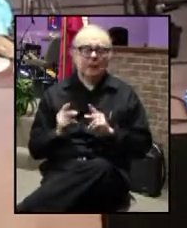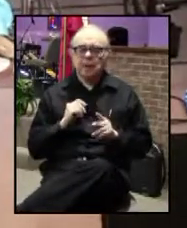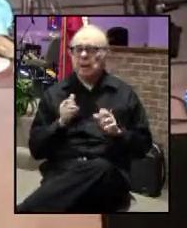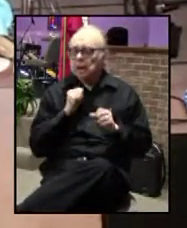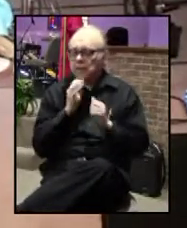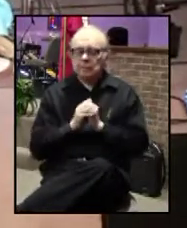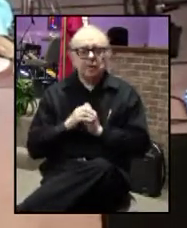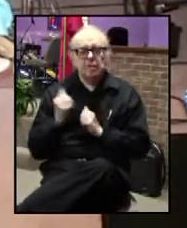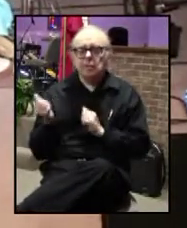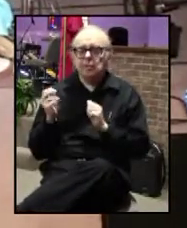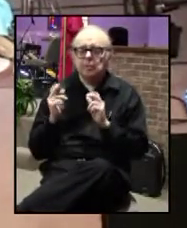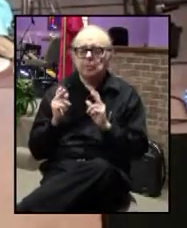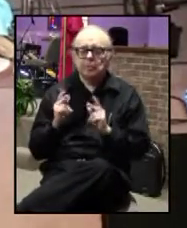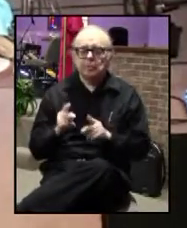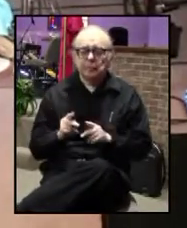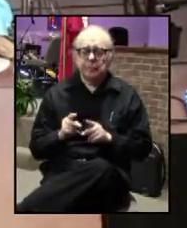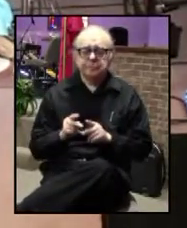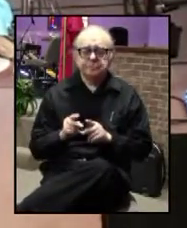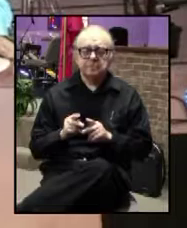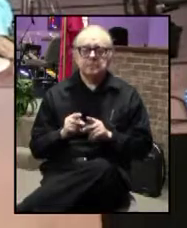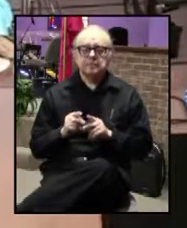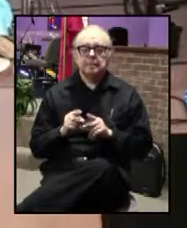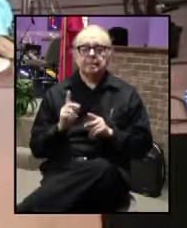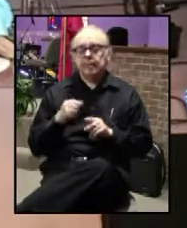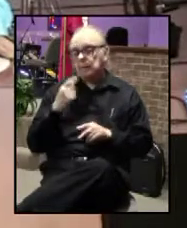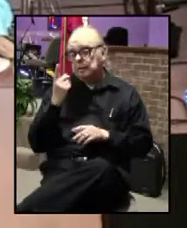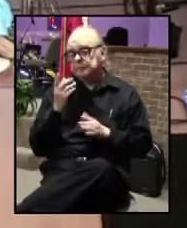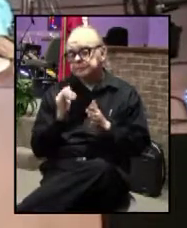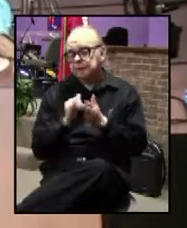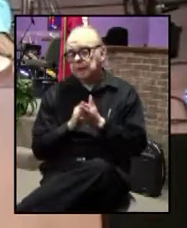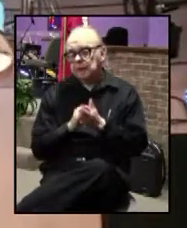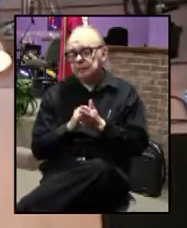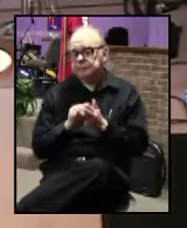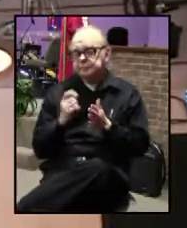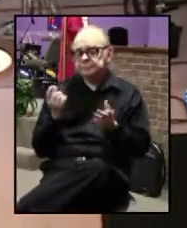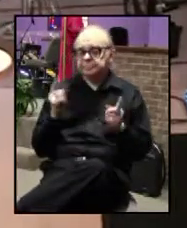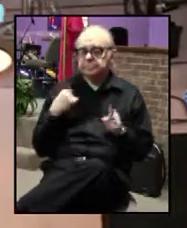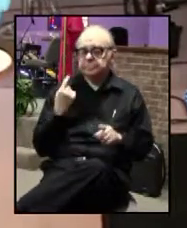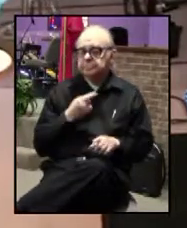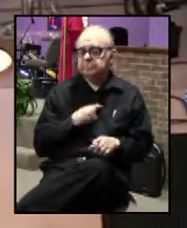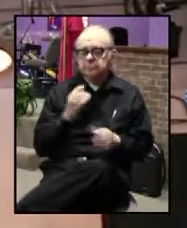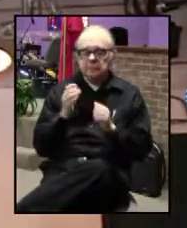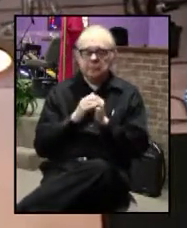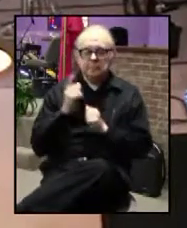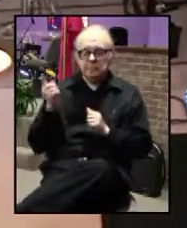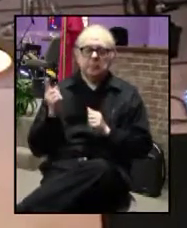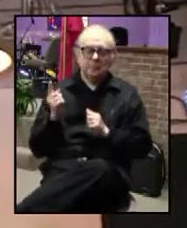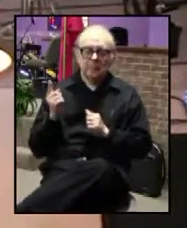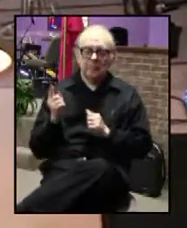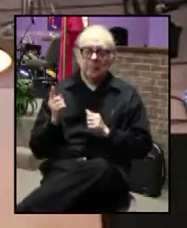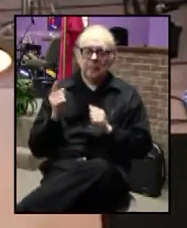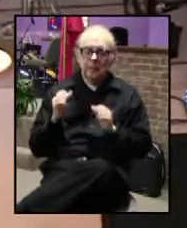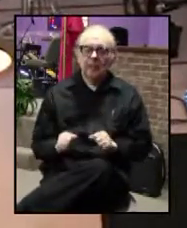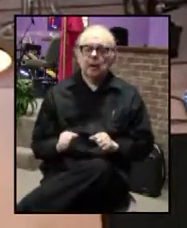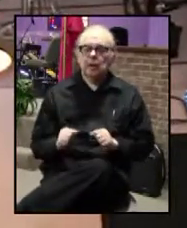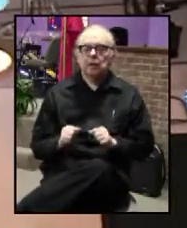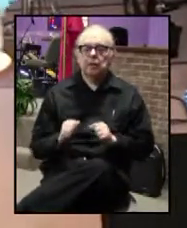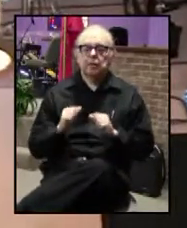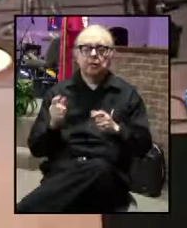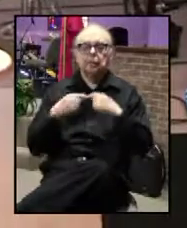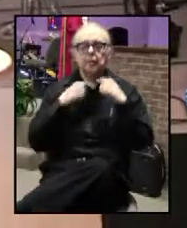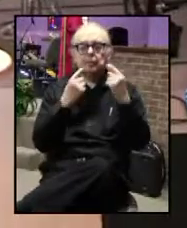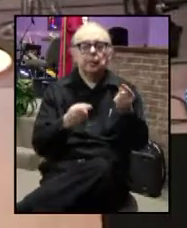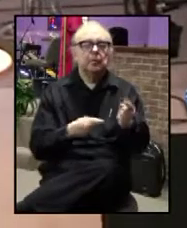worship anyone else. And what we need to understand is that if we worship him, then we should be able to go and